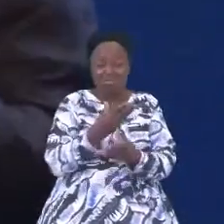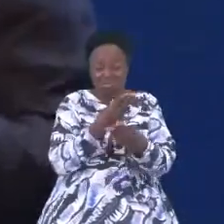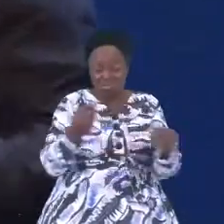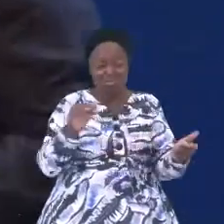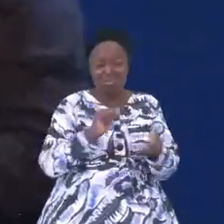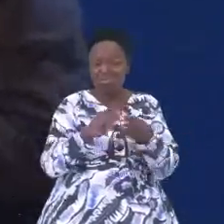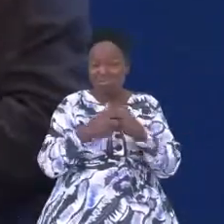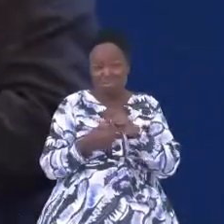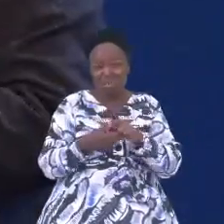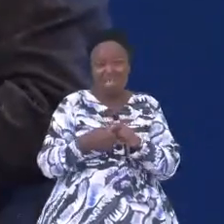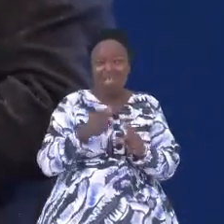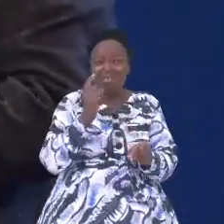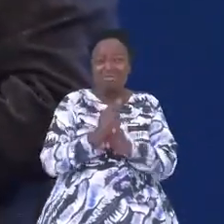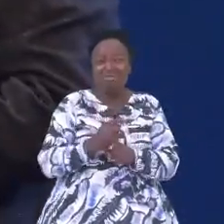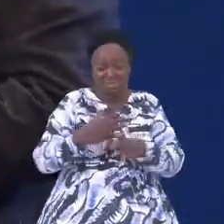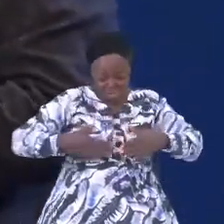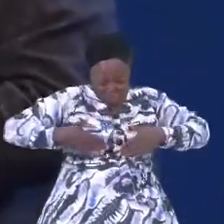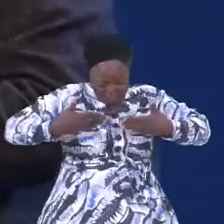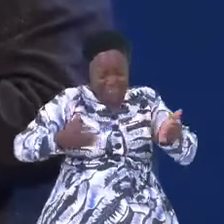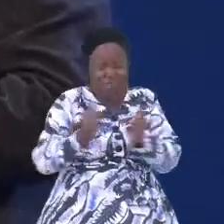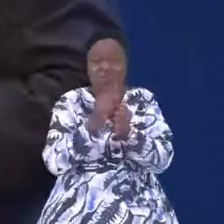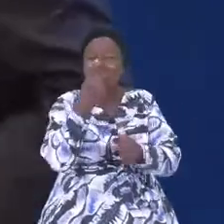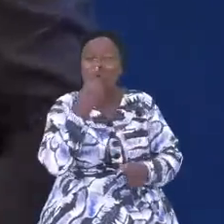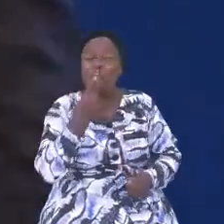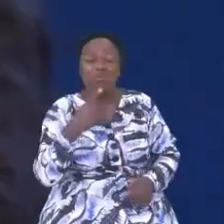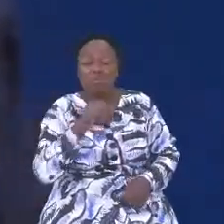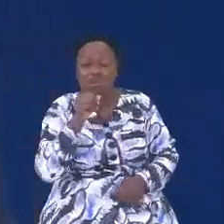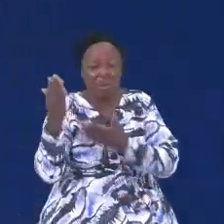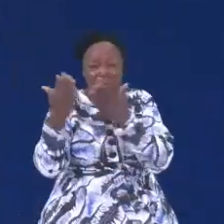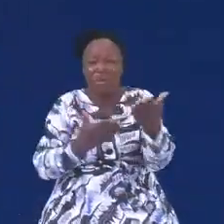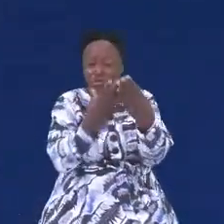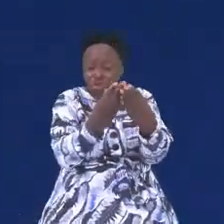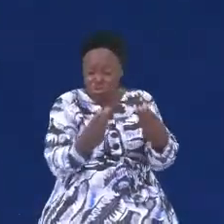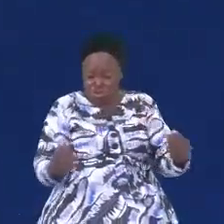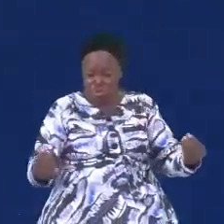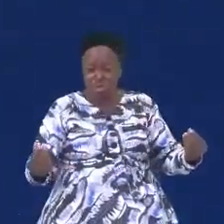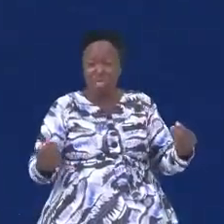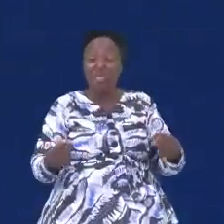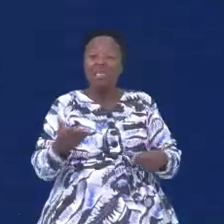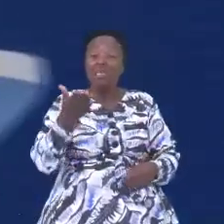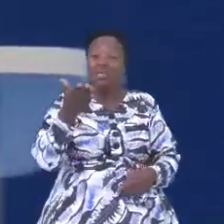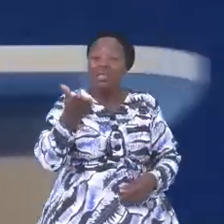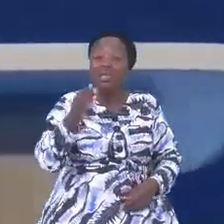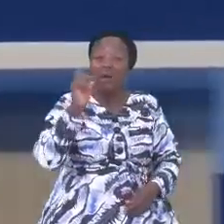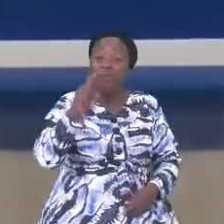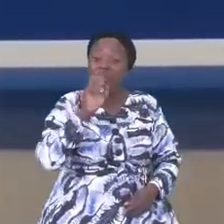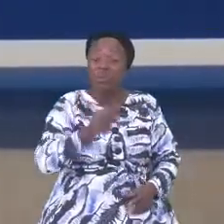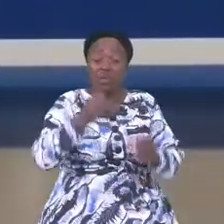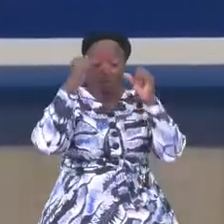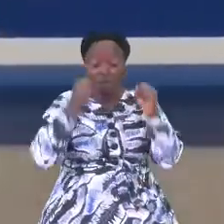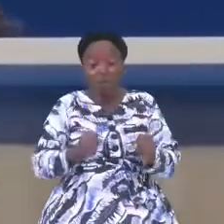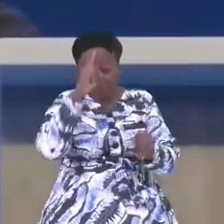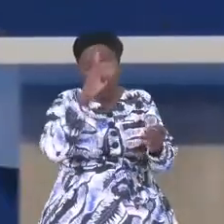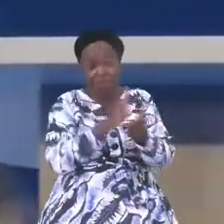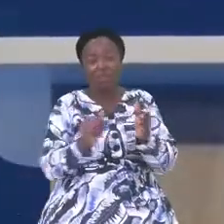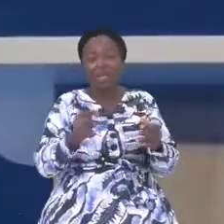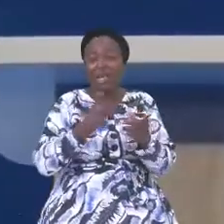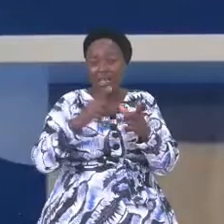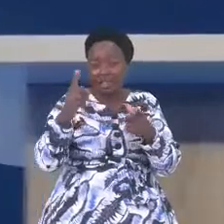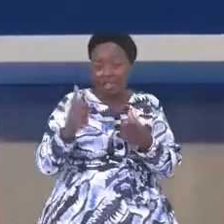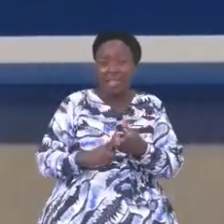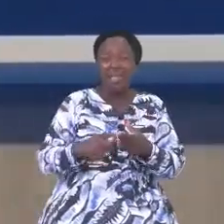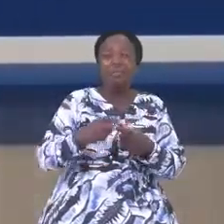confessing with your mouth does not bring solution. There must be conviction and then